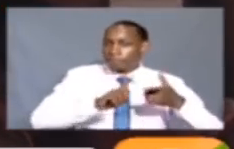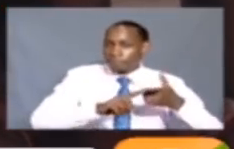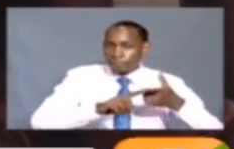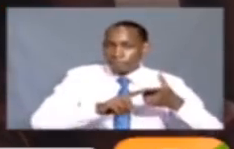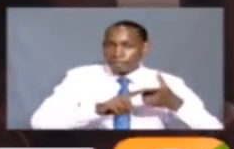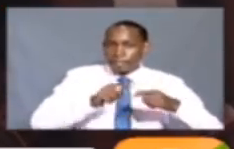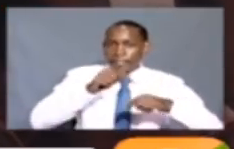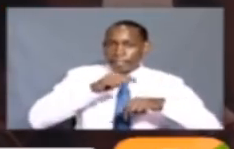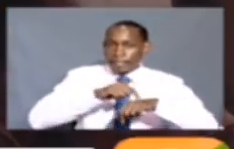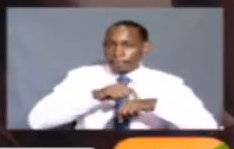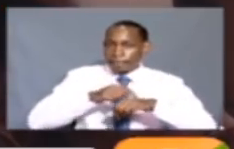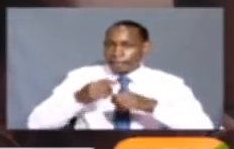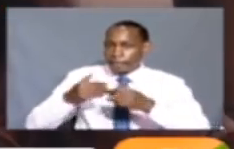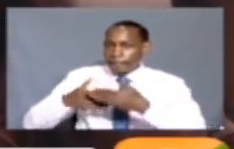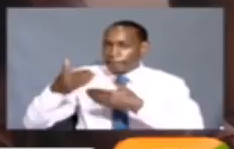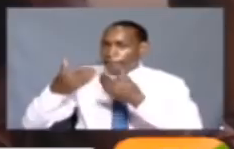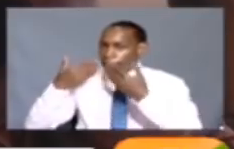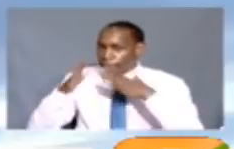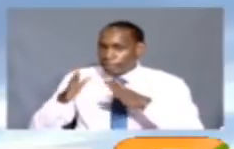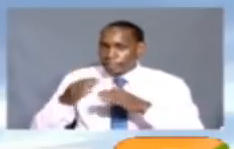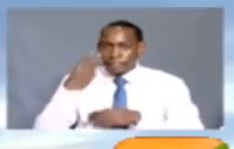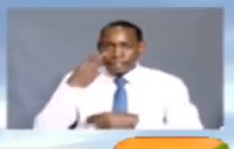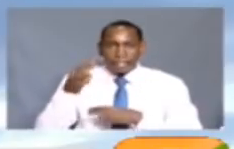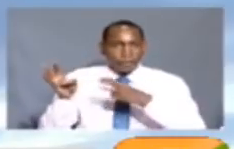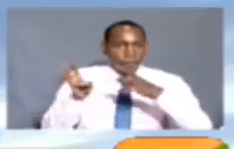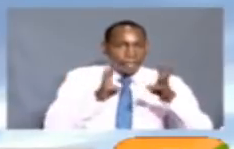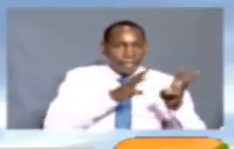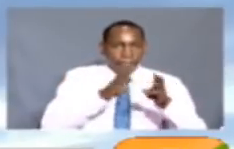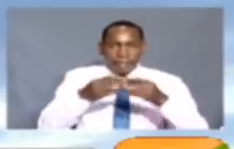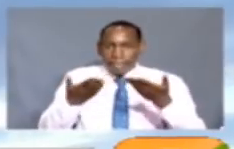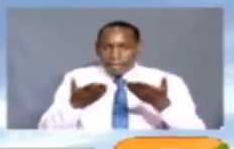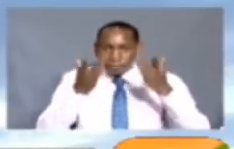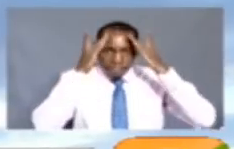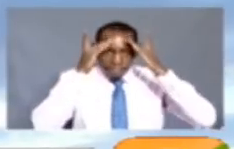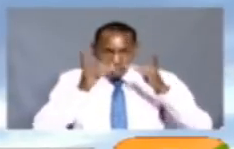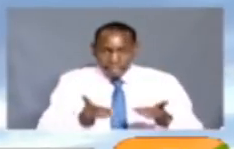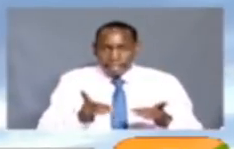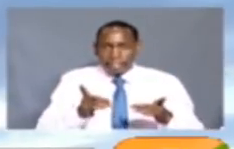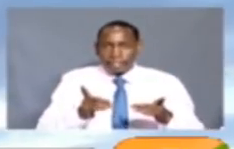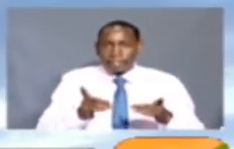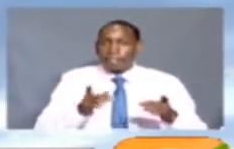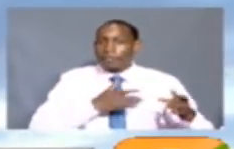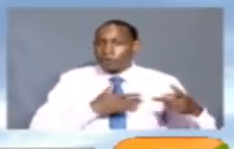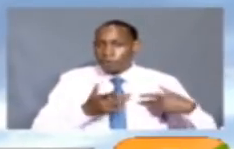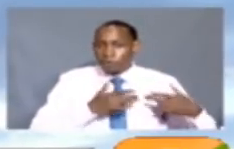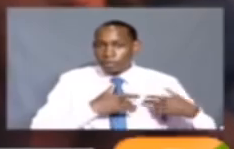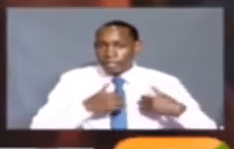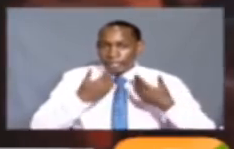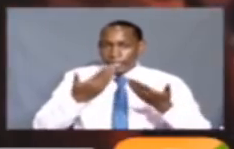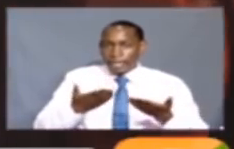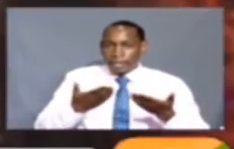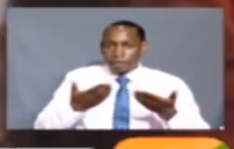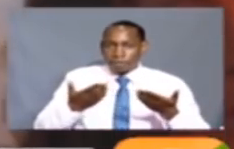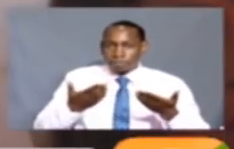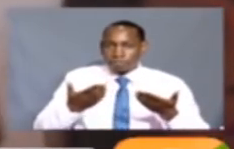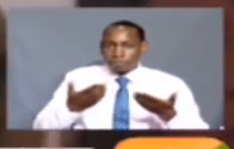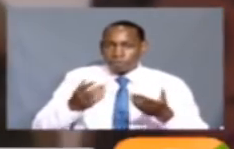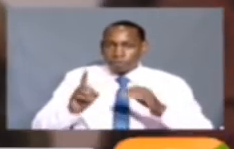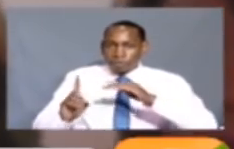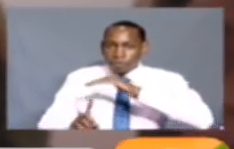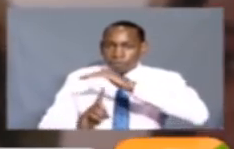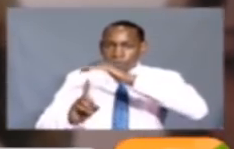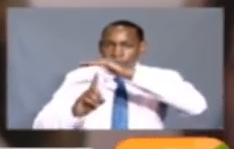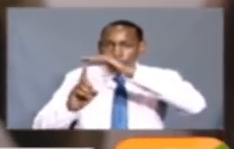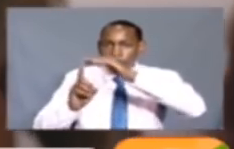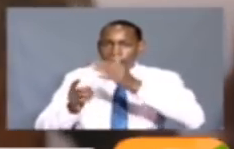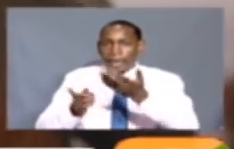And then once that happens, based on the weather of the day, we make a decision regarding how to load the basket, depending on how many passengers